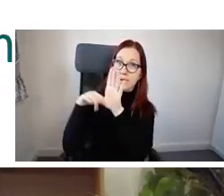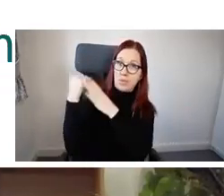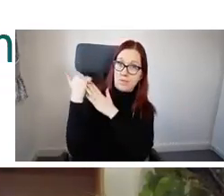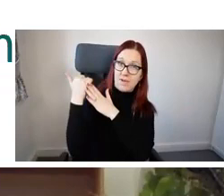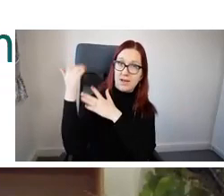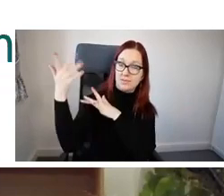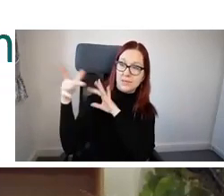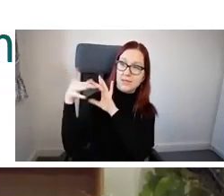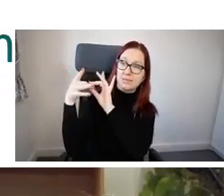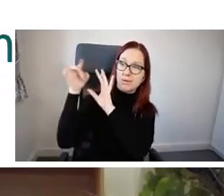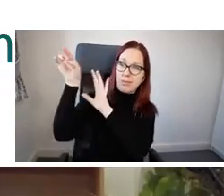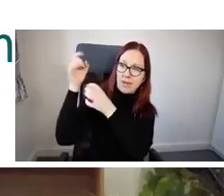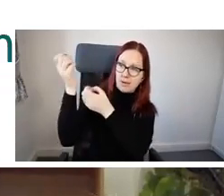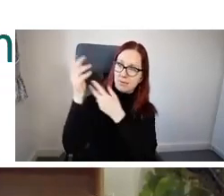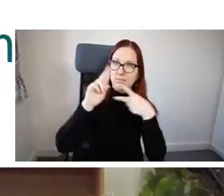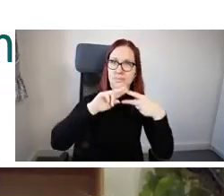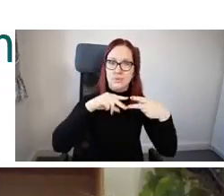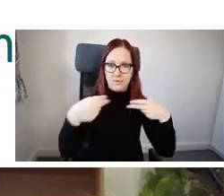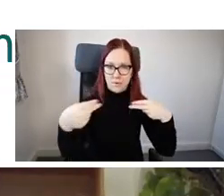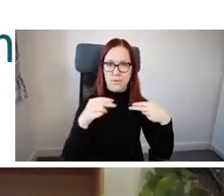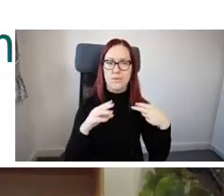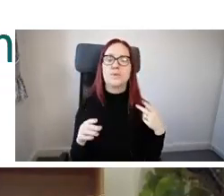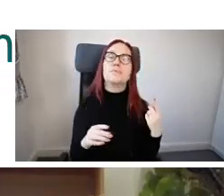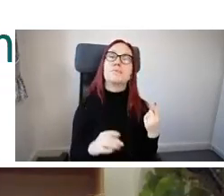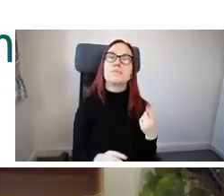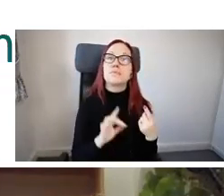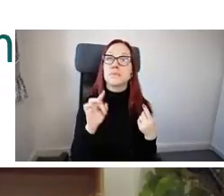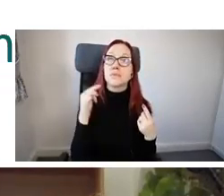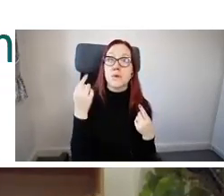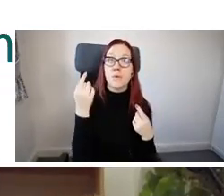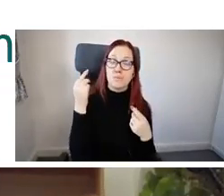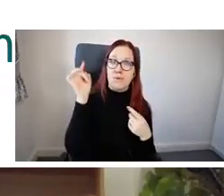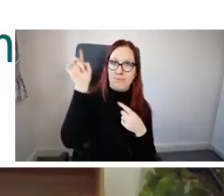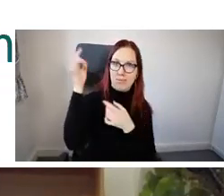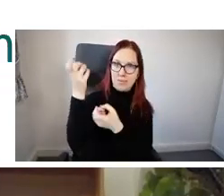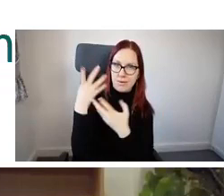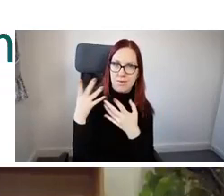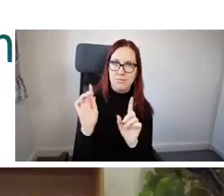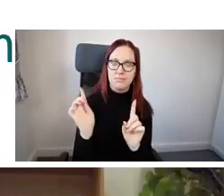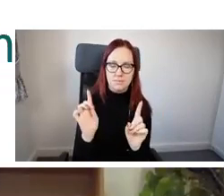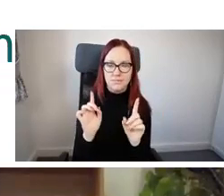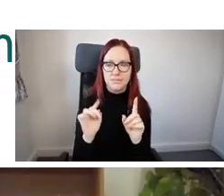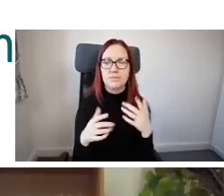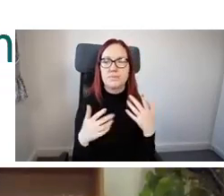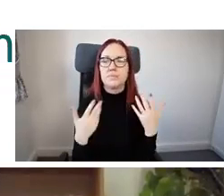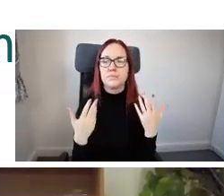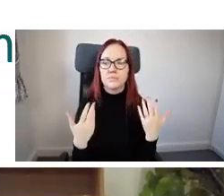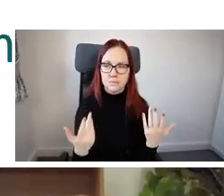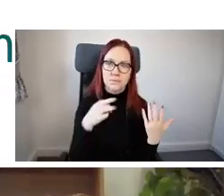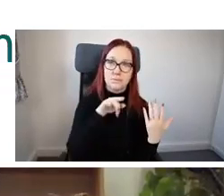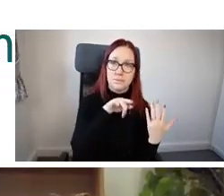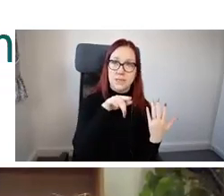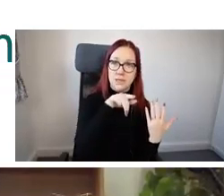So in one way, they said that when being referred